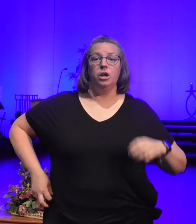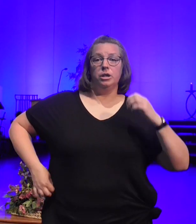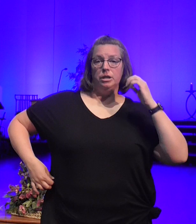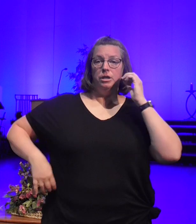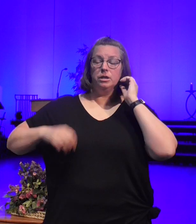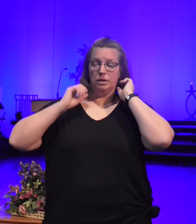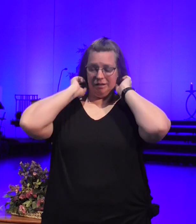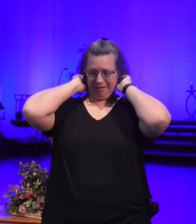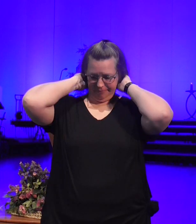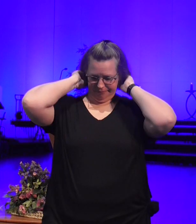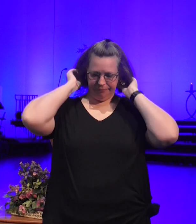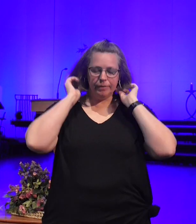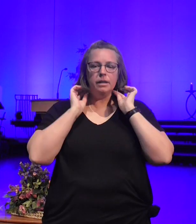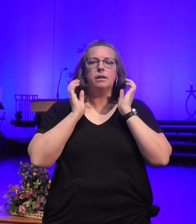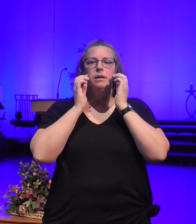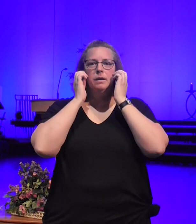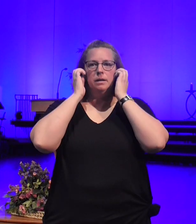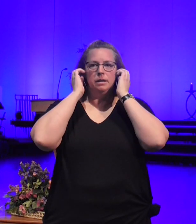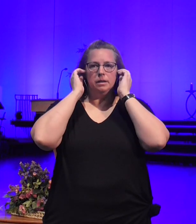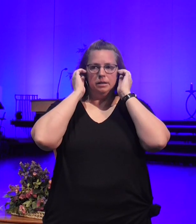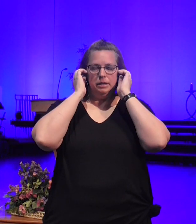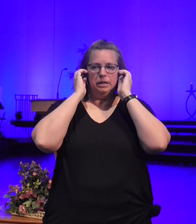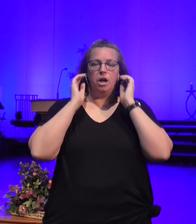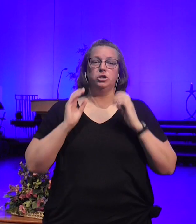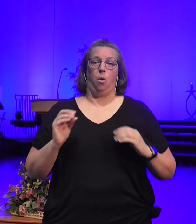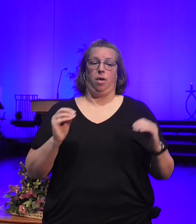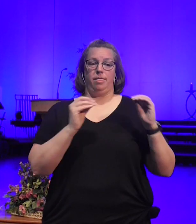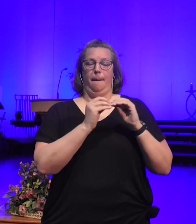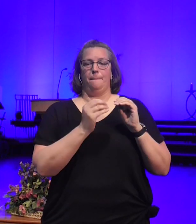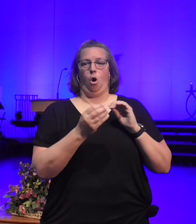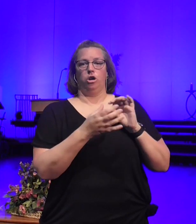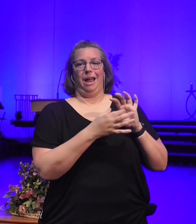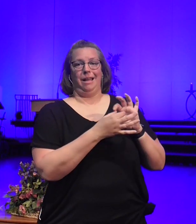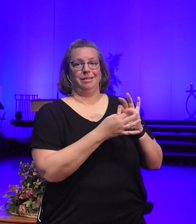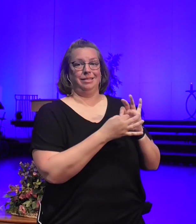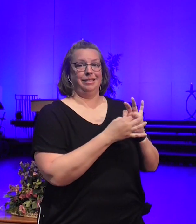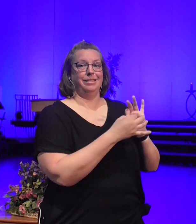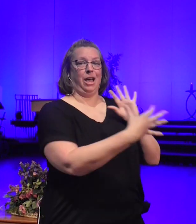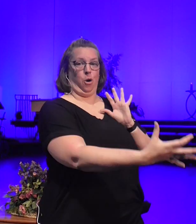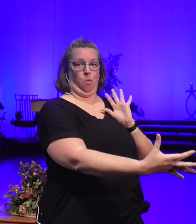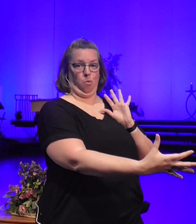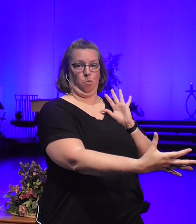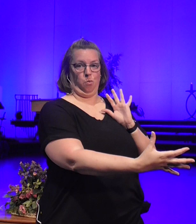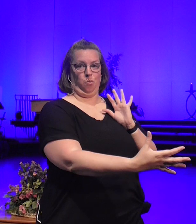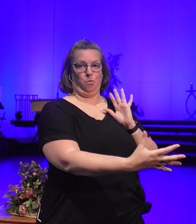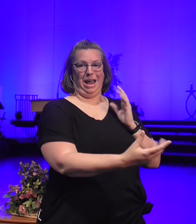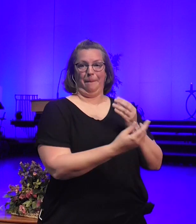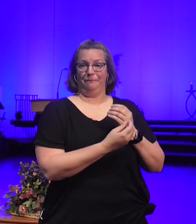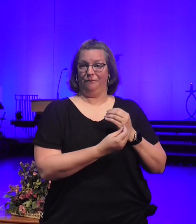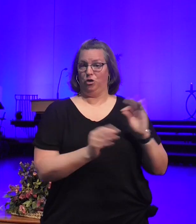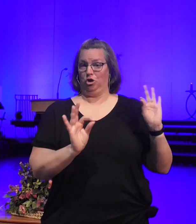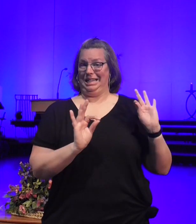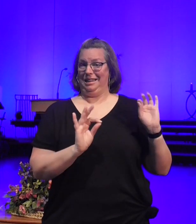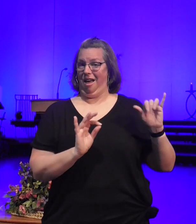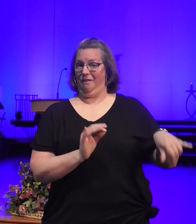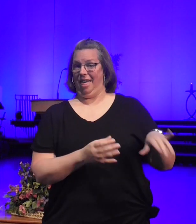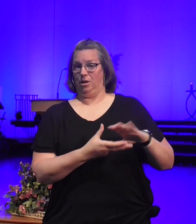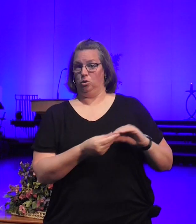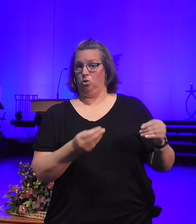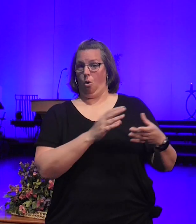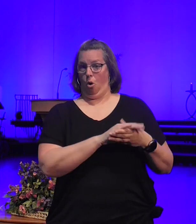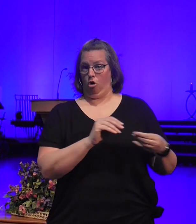story, the more I feel free of that story, the more I feel comfortable in my own